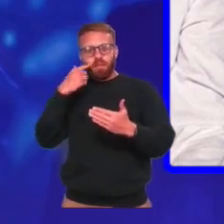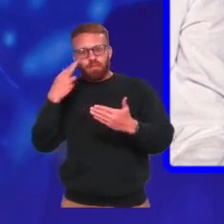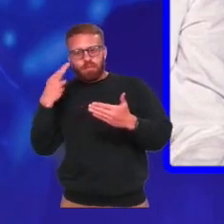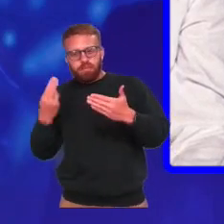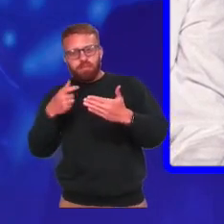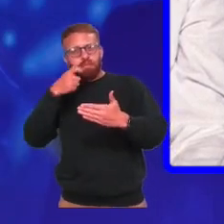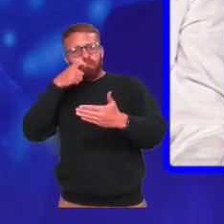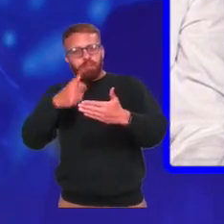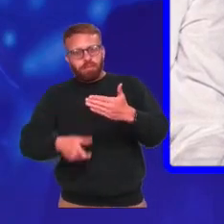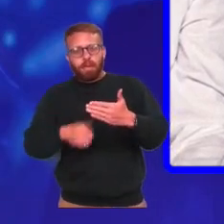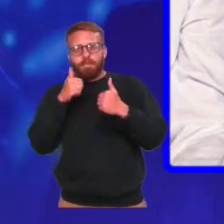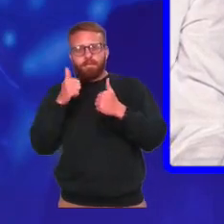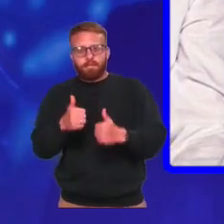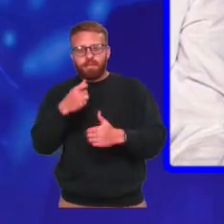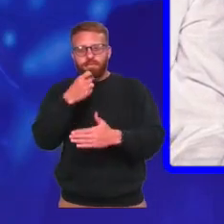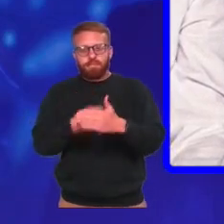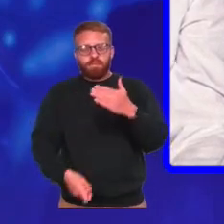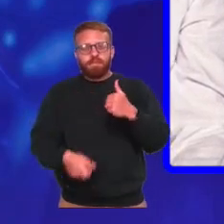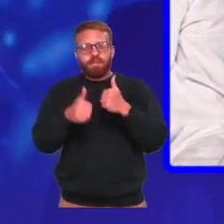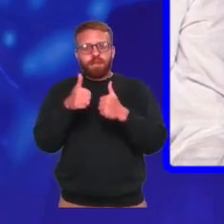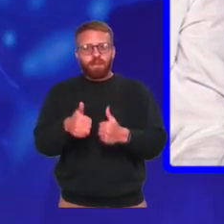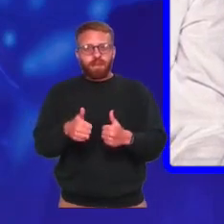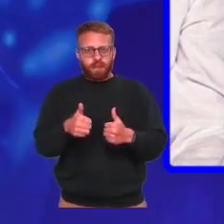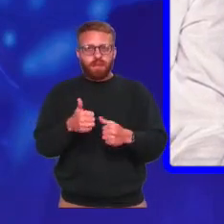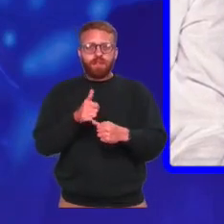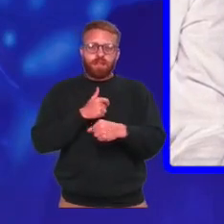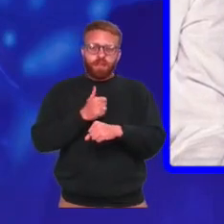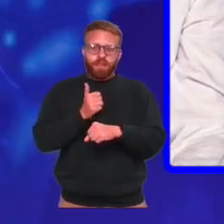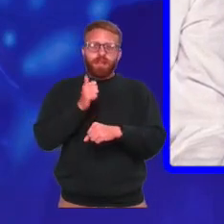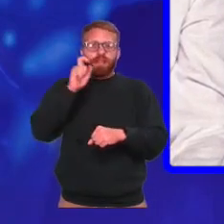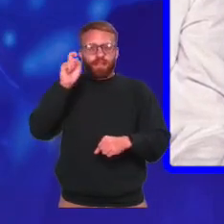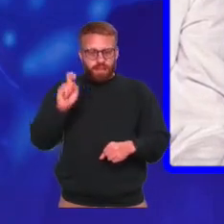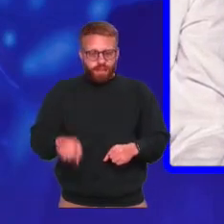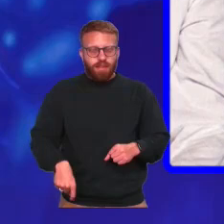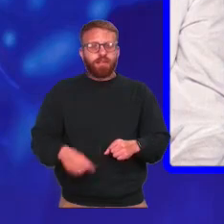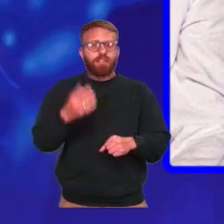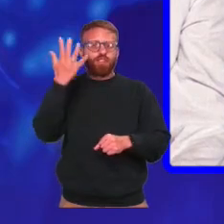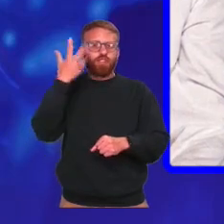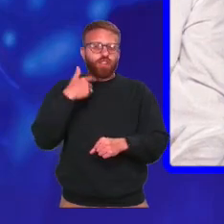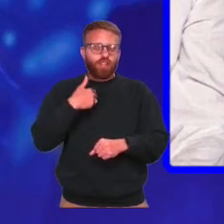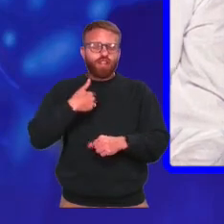is a daily task of monitoring all the materials that are being delivered.